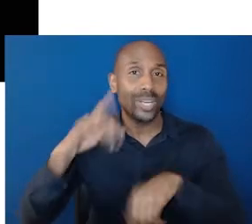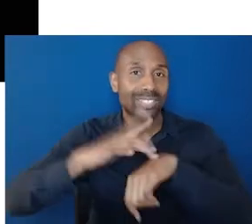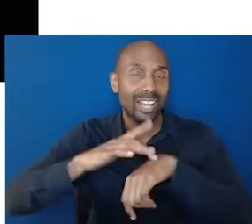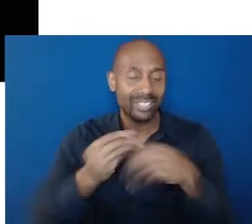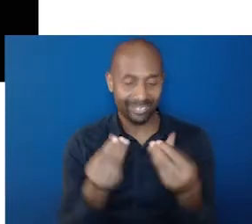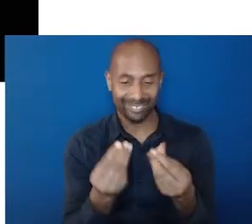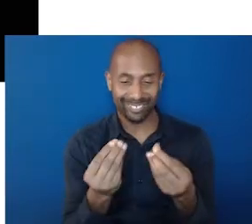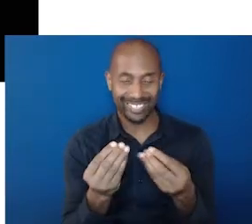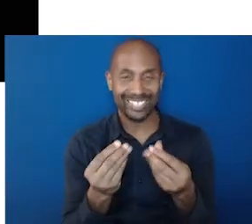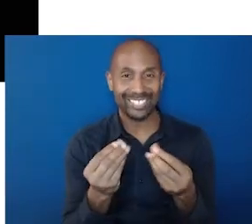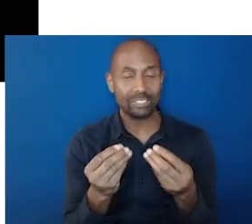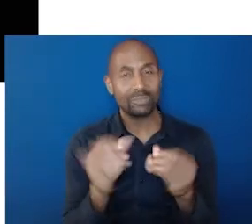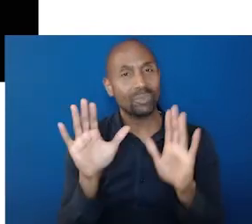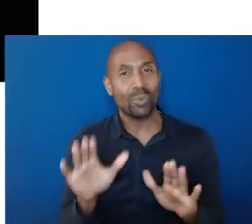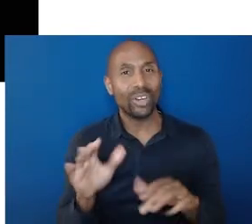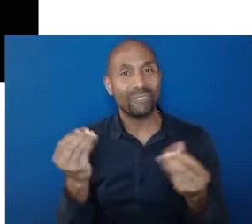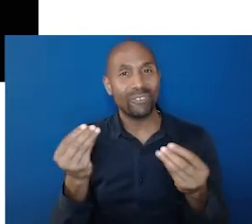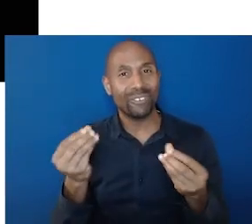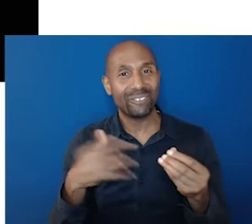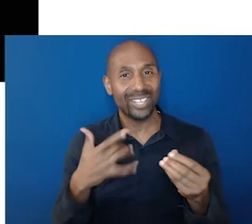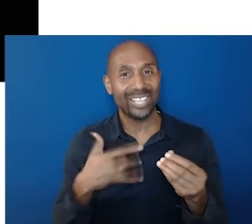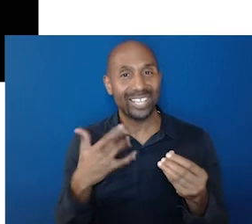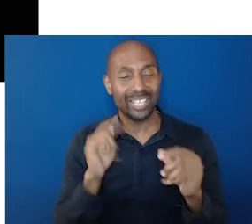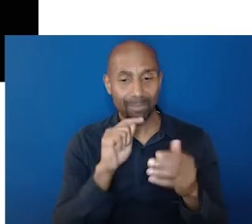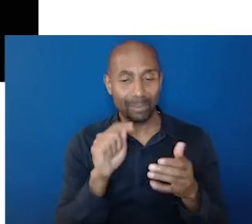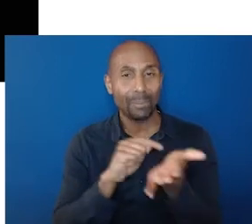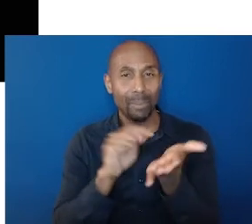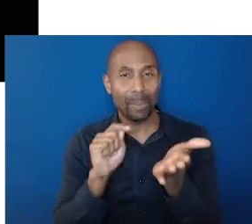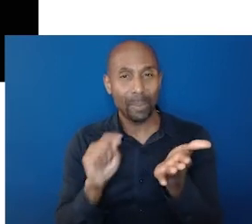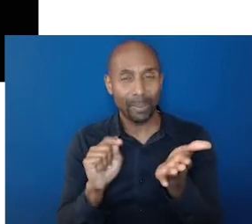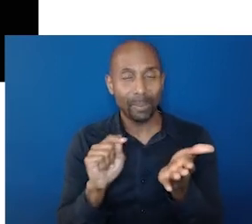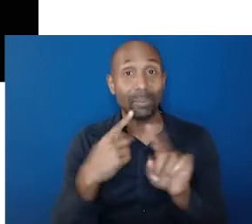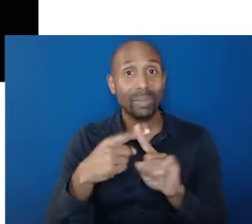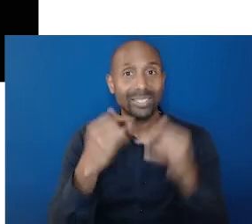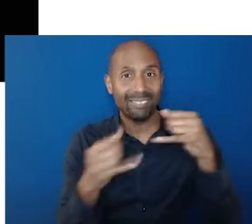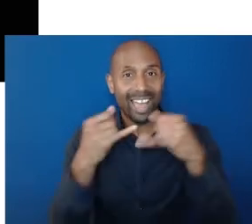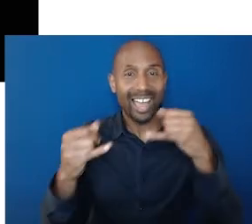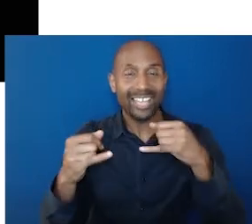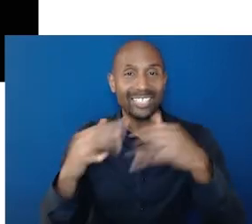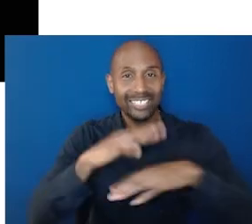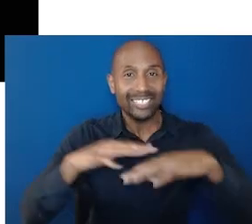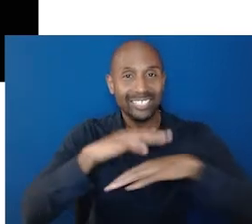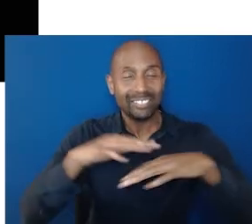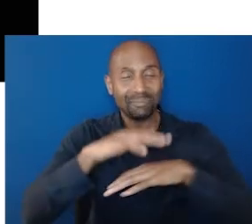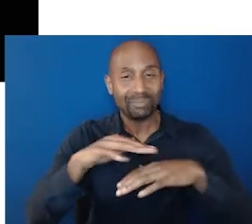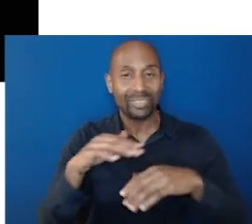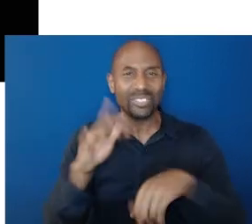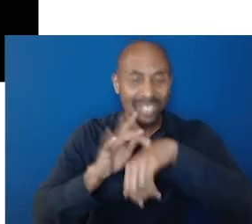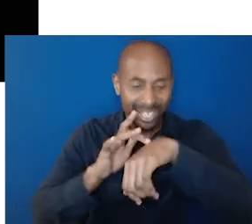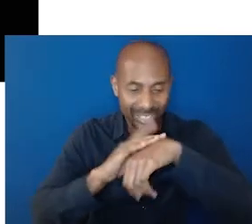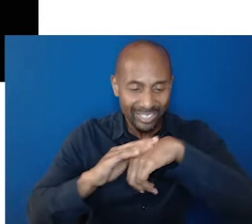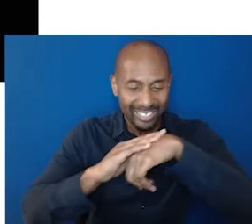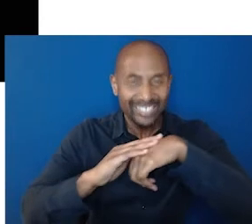it, it has a wonderful texture of little dots as well as lines, little